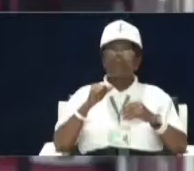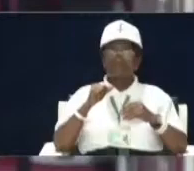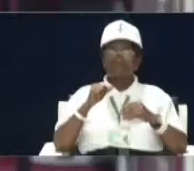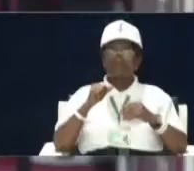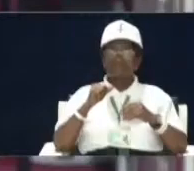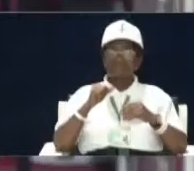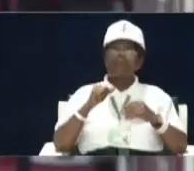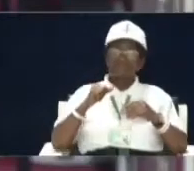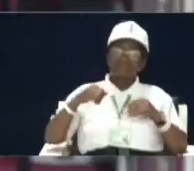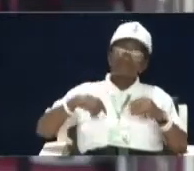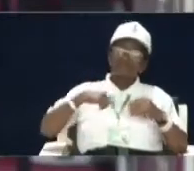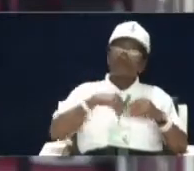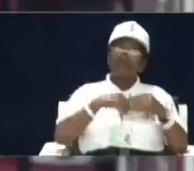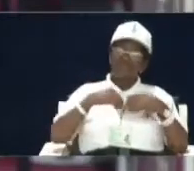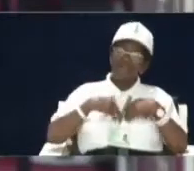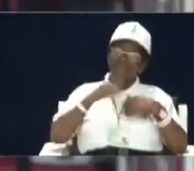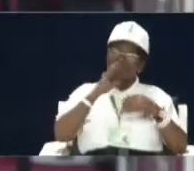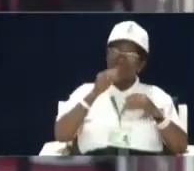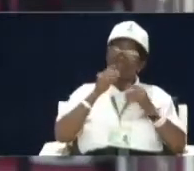We've been talking about enlargement.